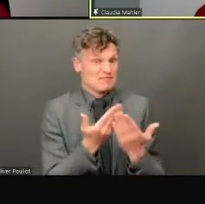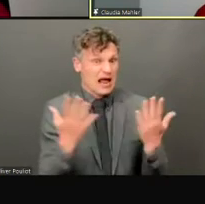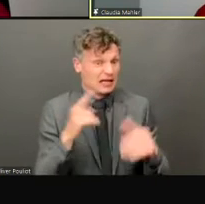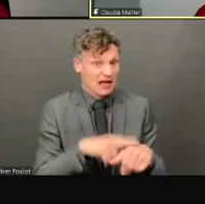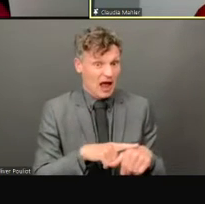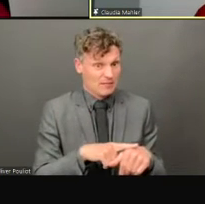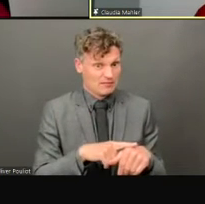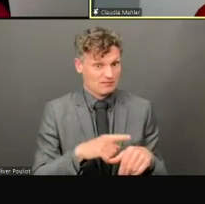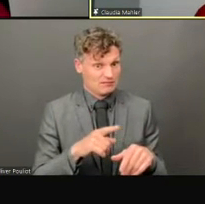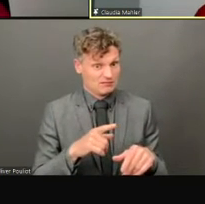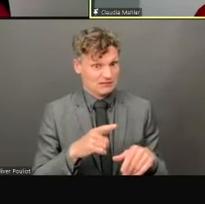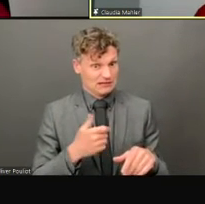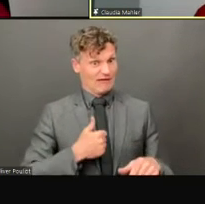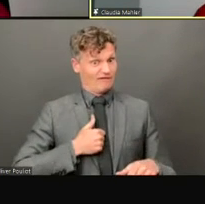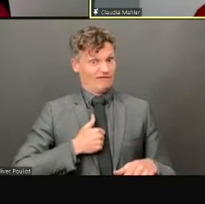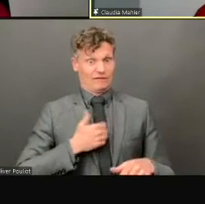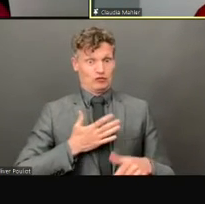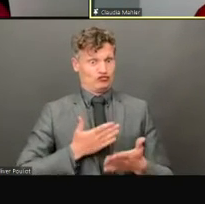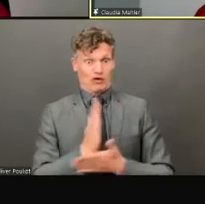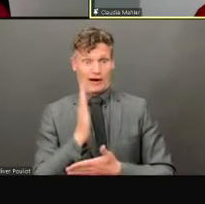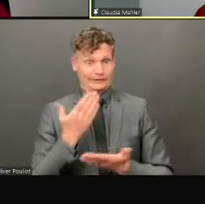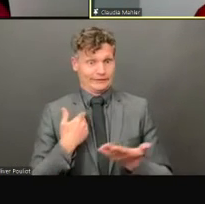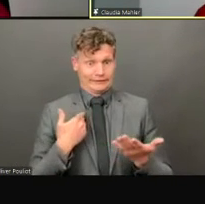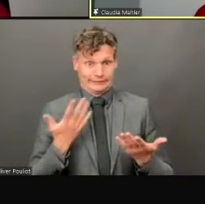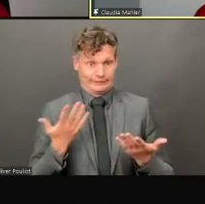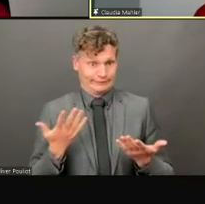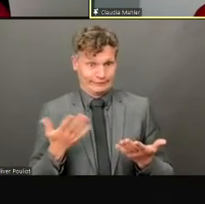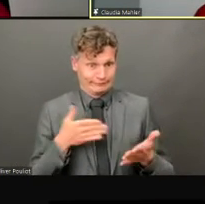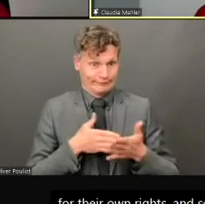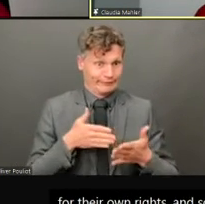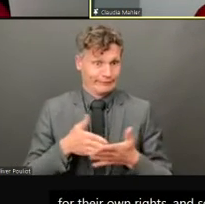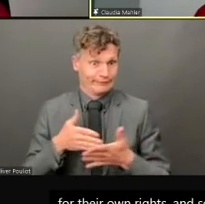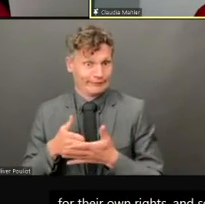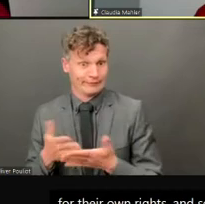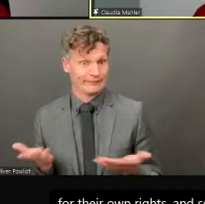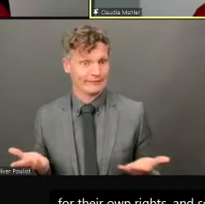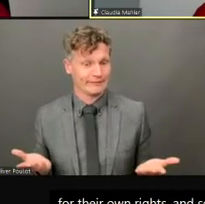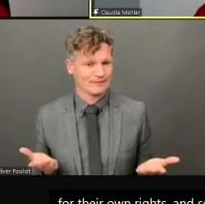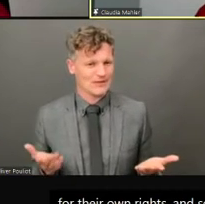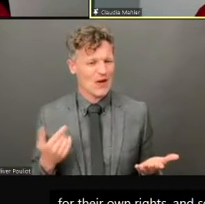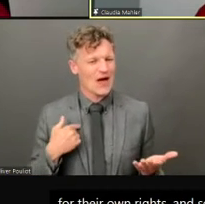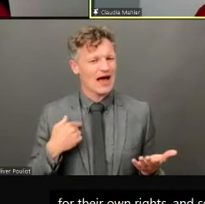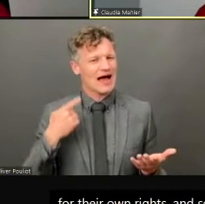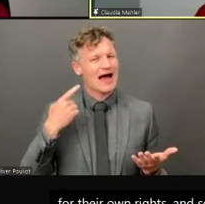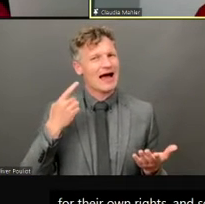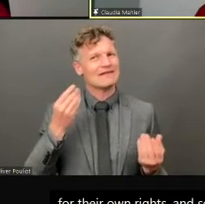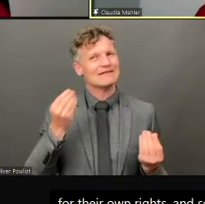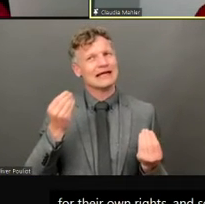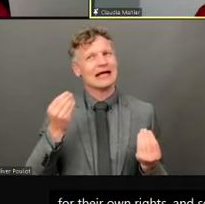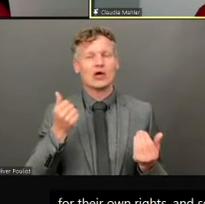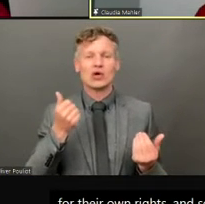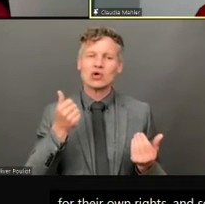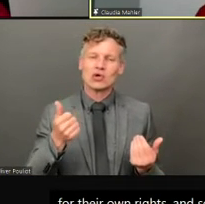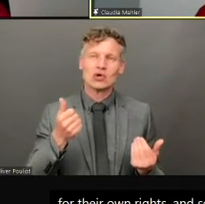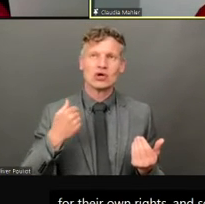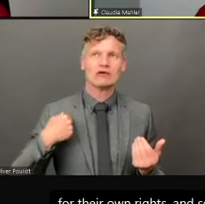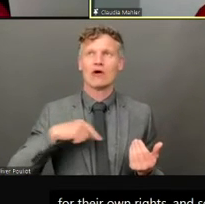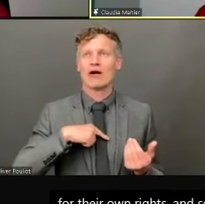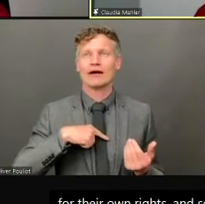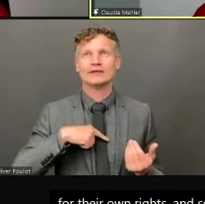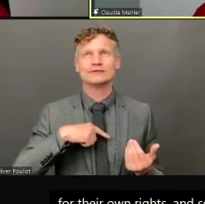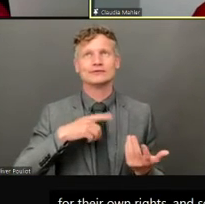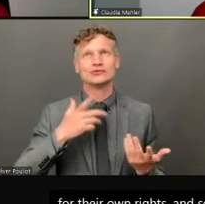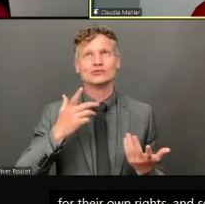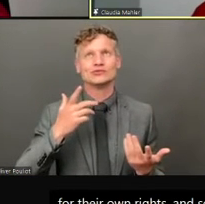also need to bear in mind in this regard is that it might be useful to also think about how we